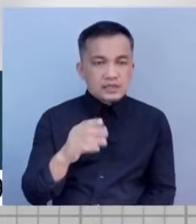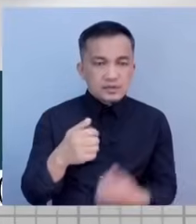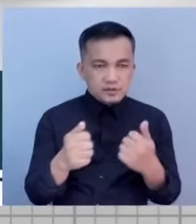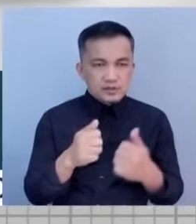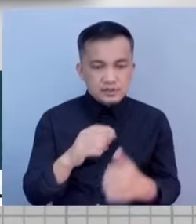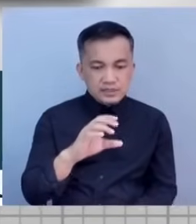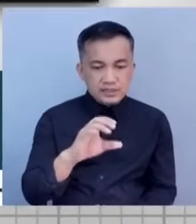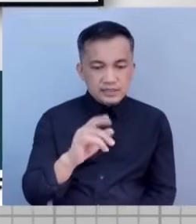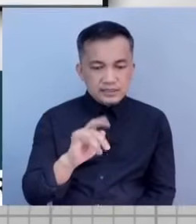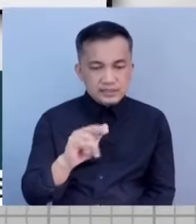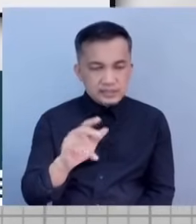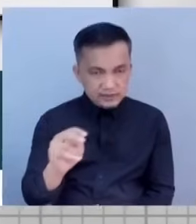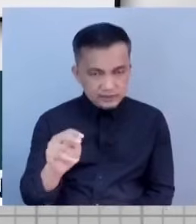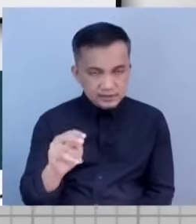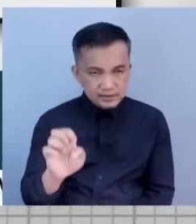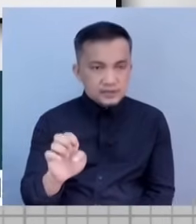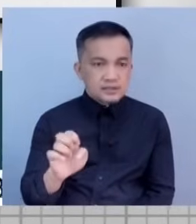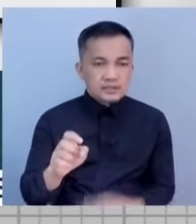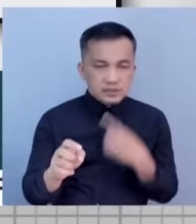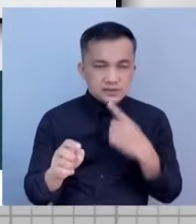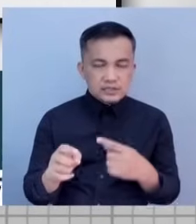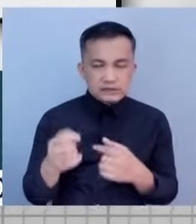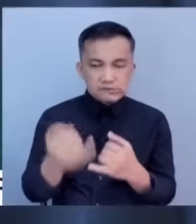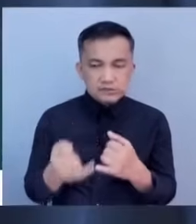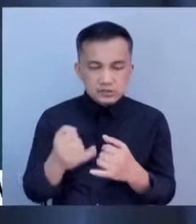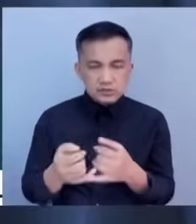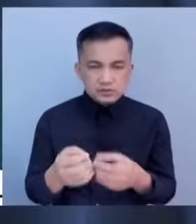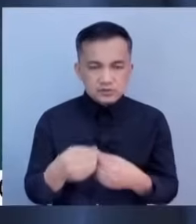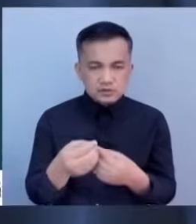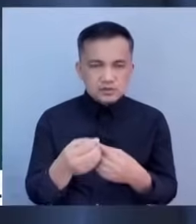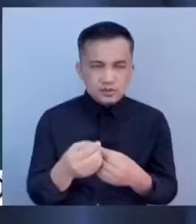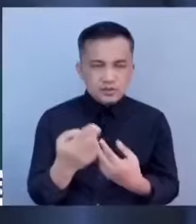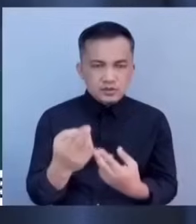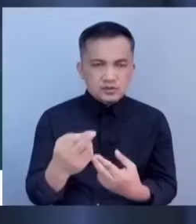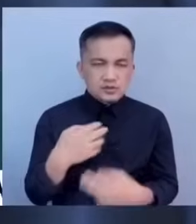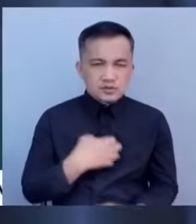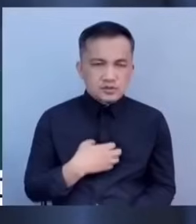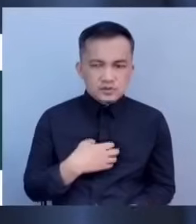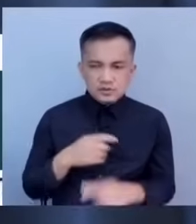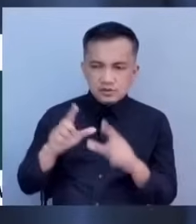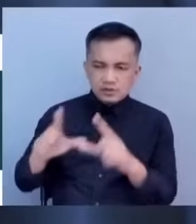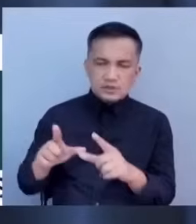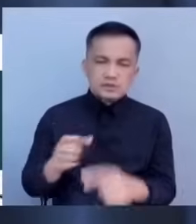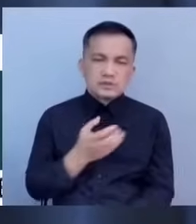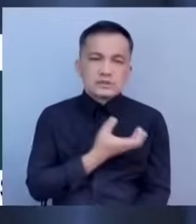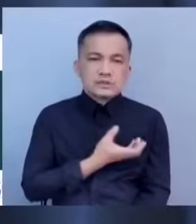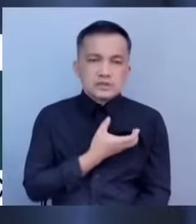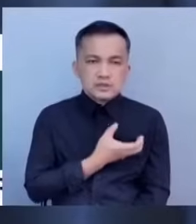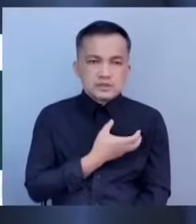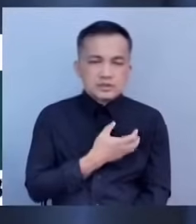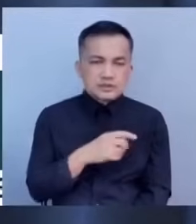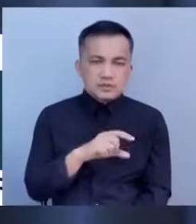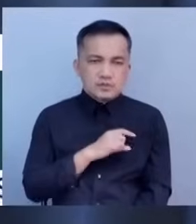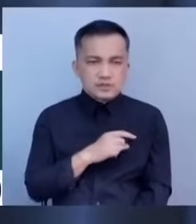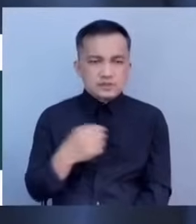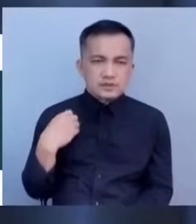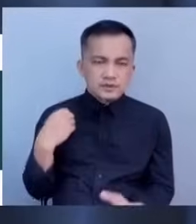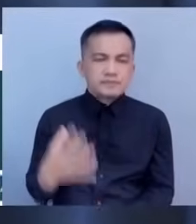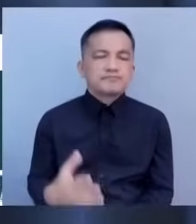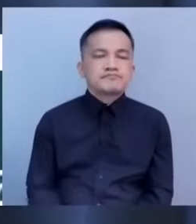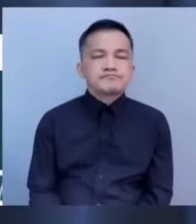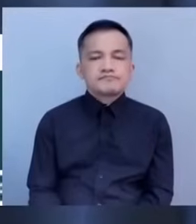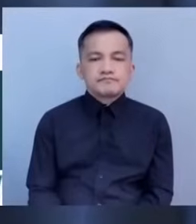Service, they will soon issue a recommendation on the complaint. Chinacharge namin siya ng conduct unbecoming of a police officer.